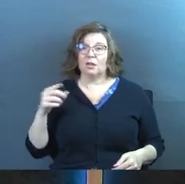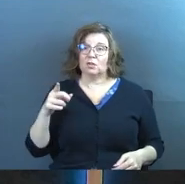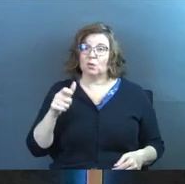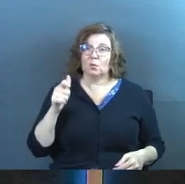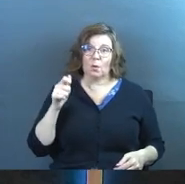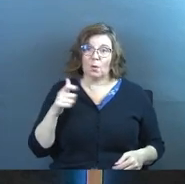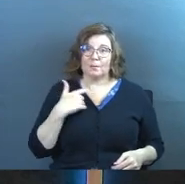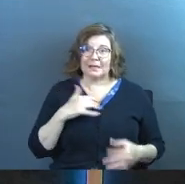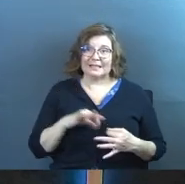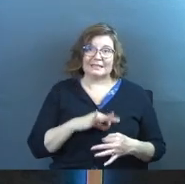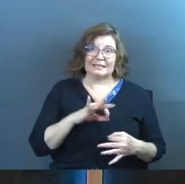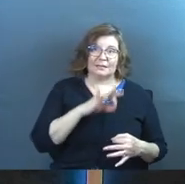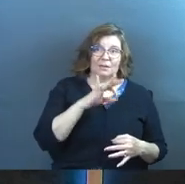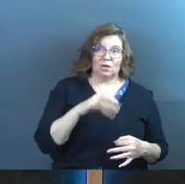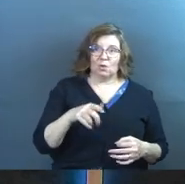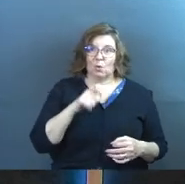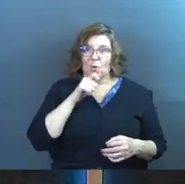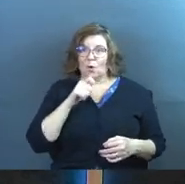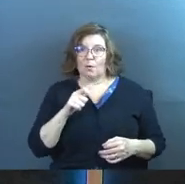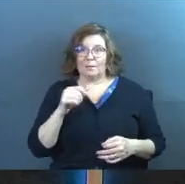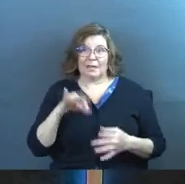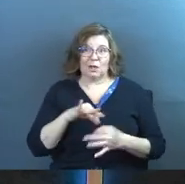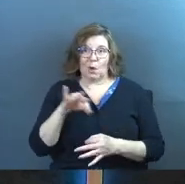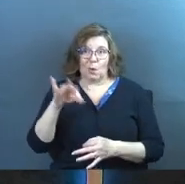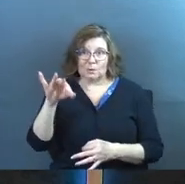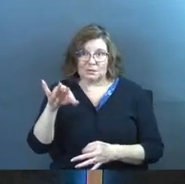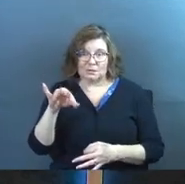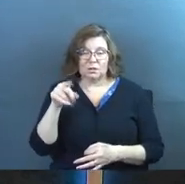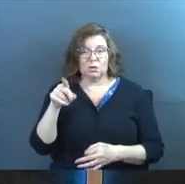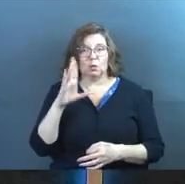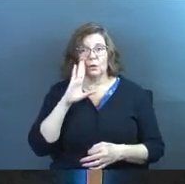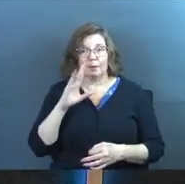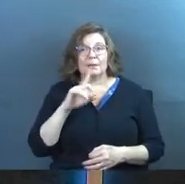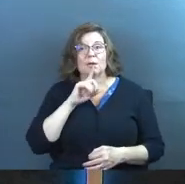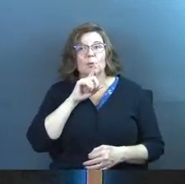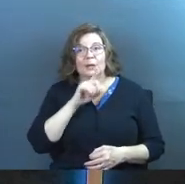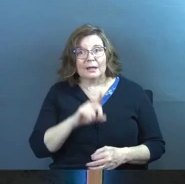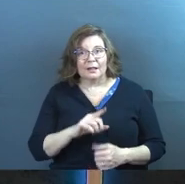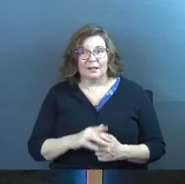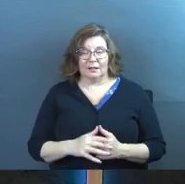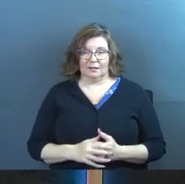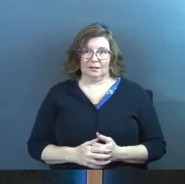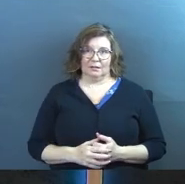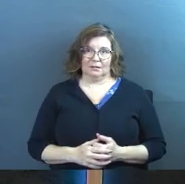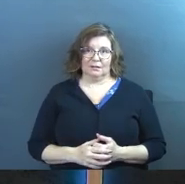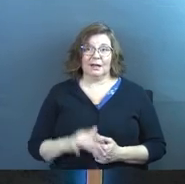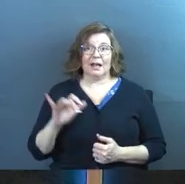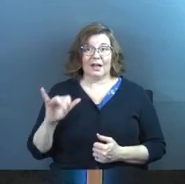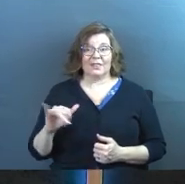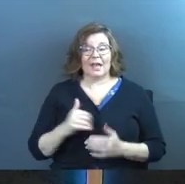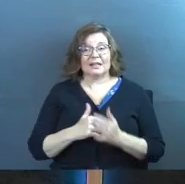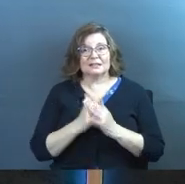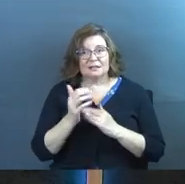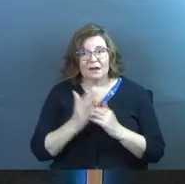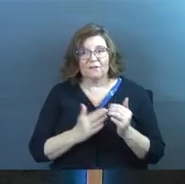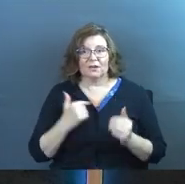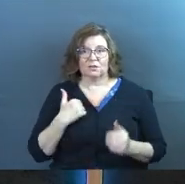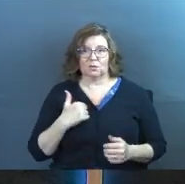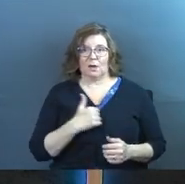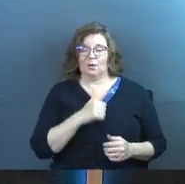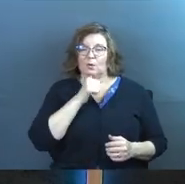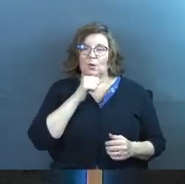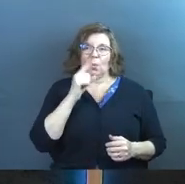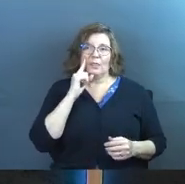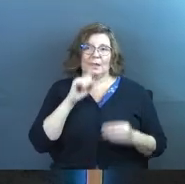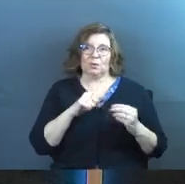And you won't be spirit. You won't be ghost. You'll be real. And that's comforting to us. We